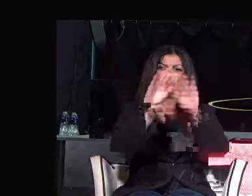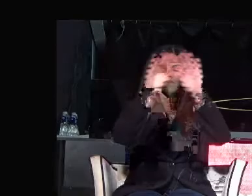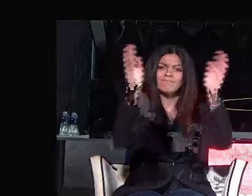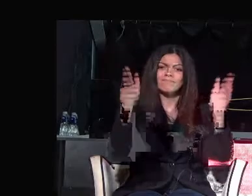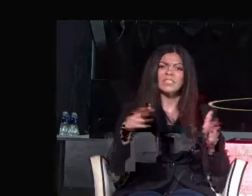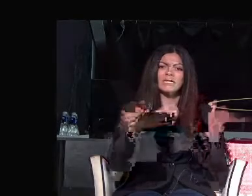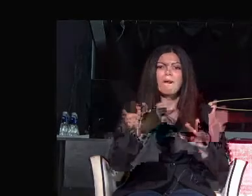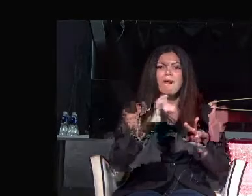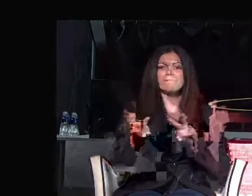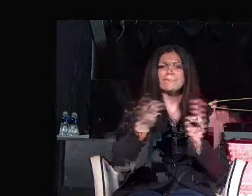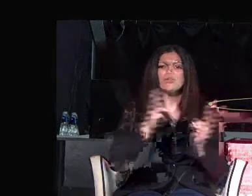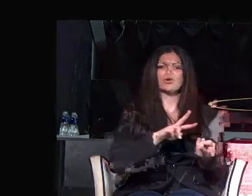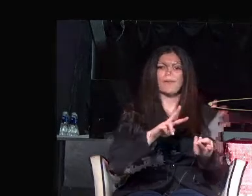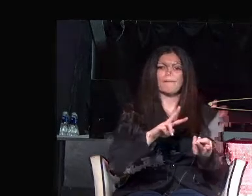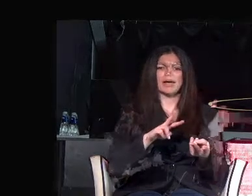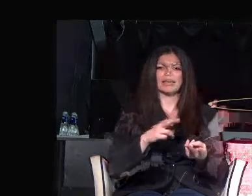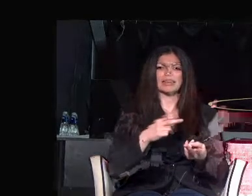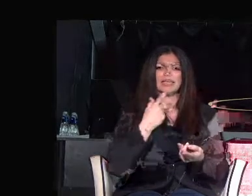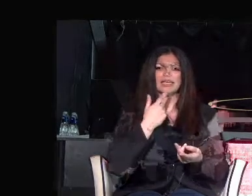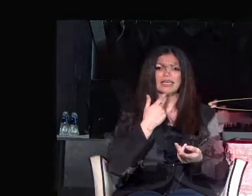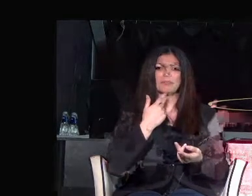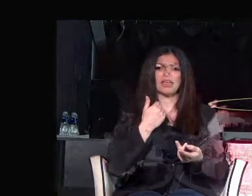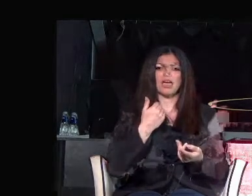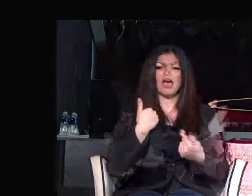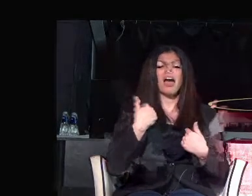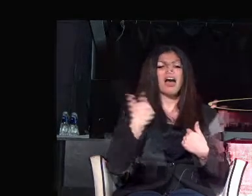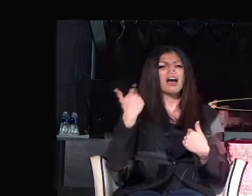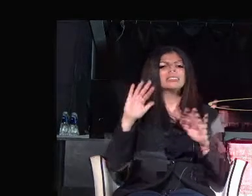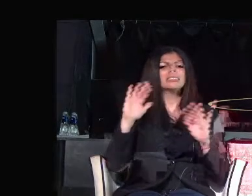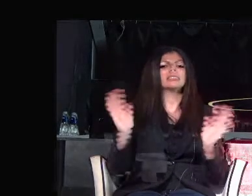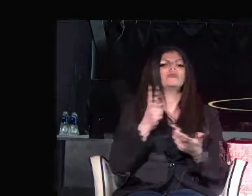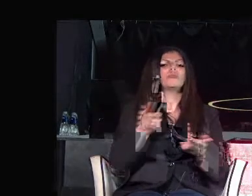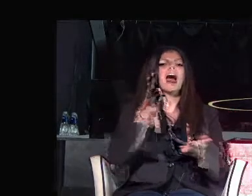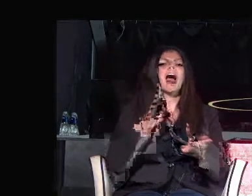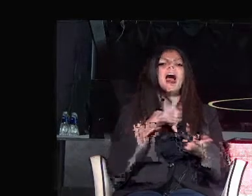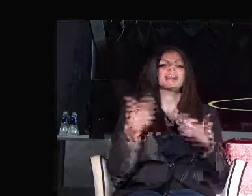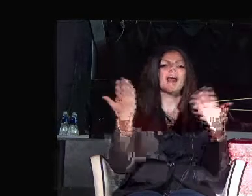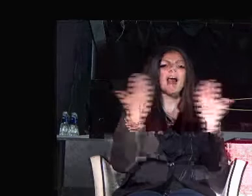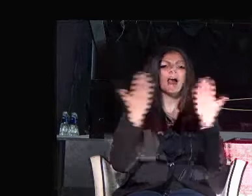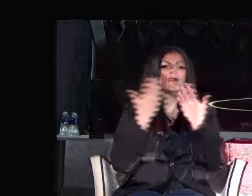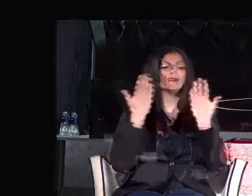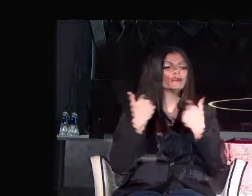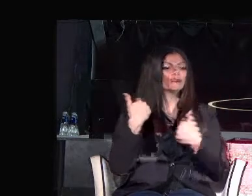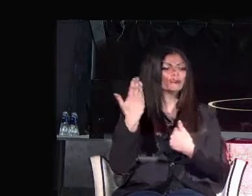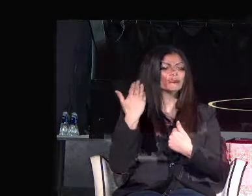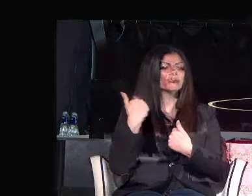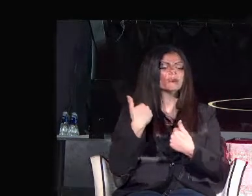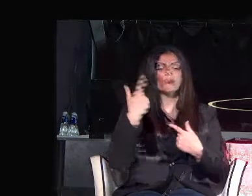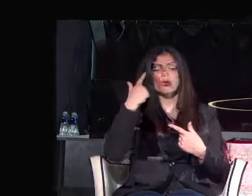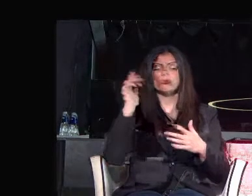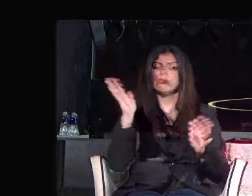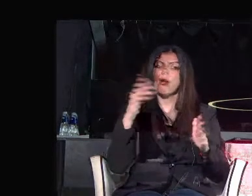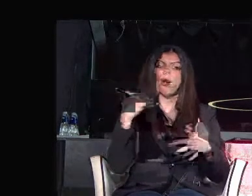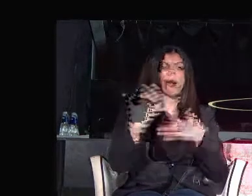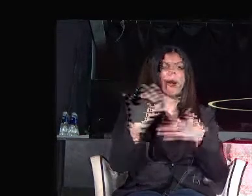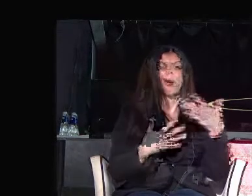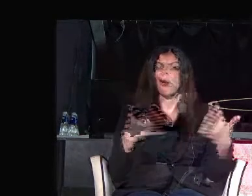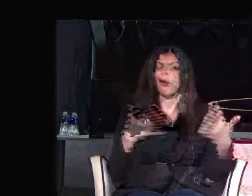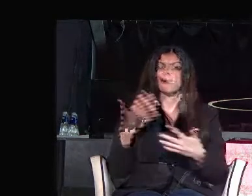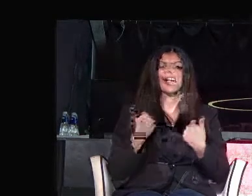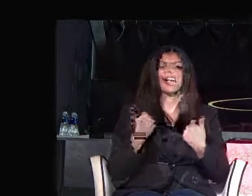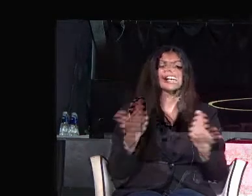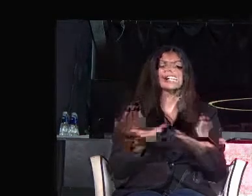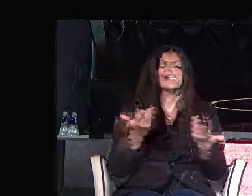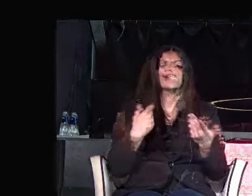this migration and deportation, and as I was migrating myself. I started researching what